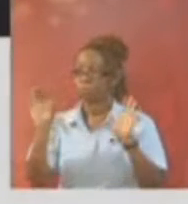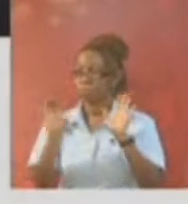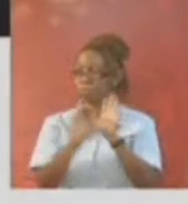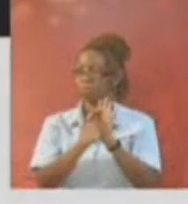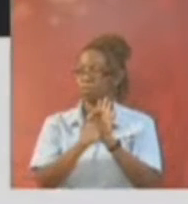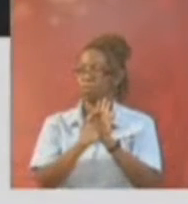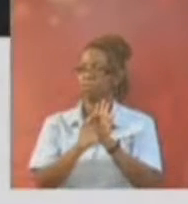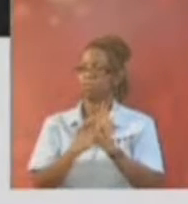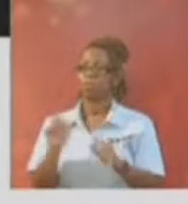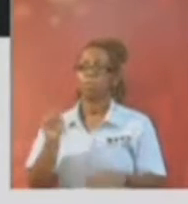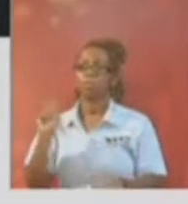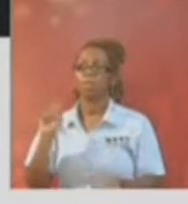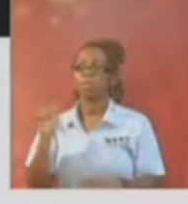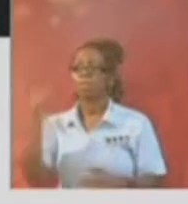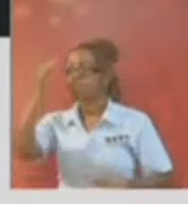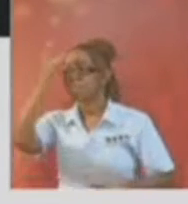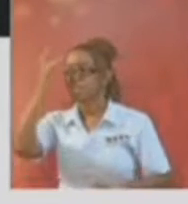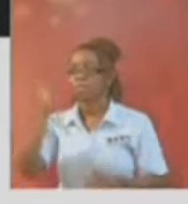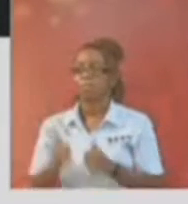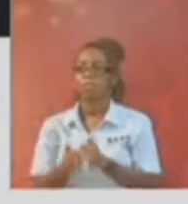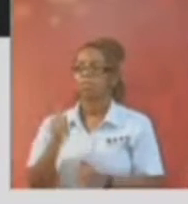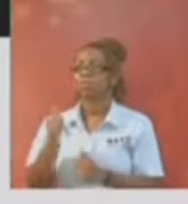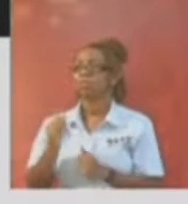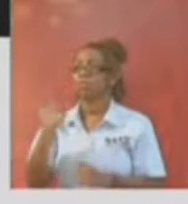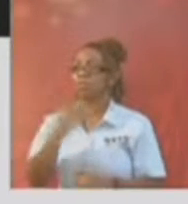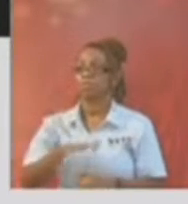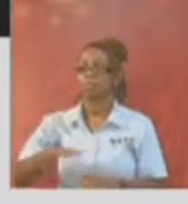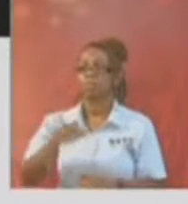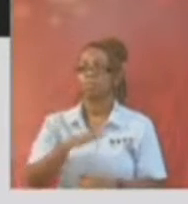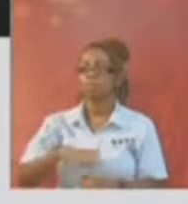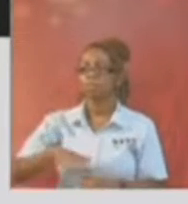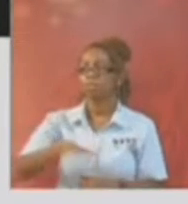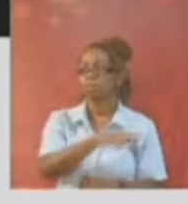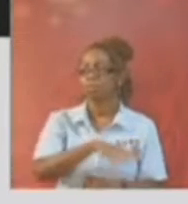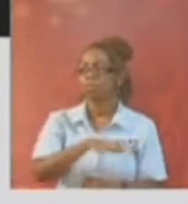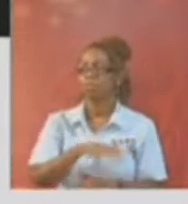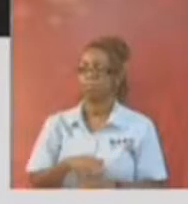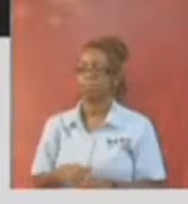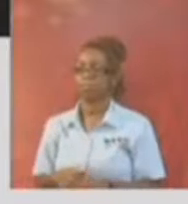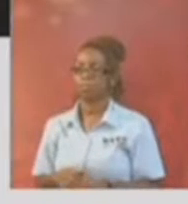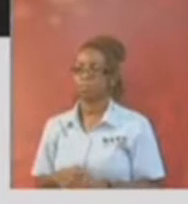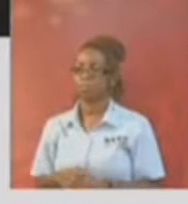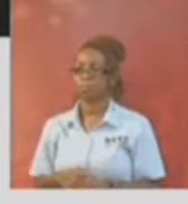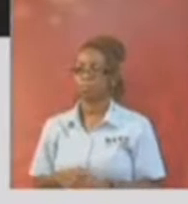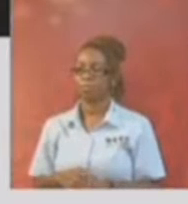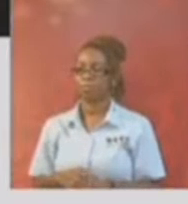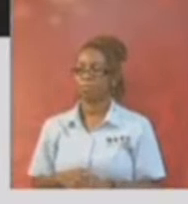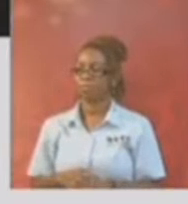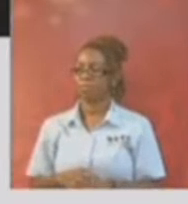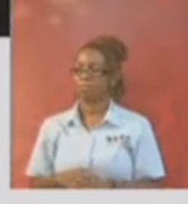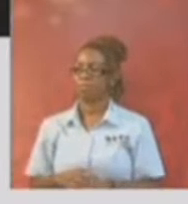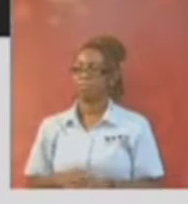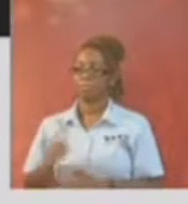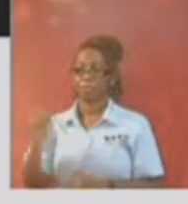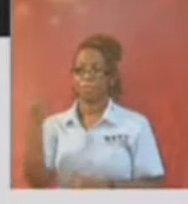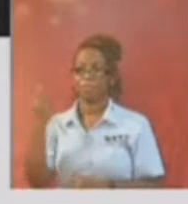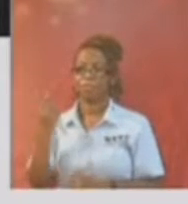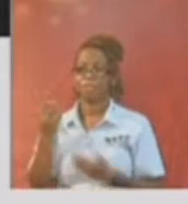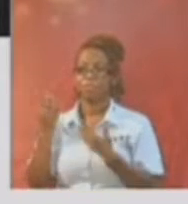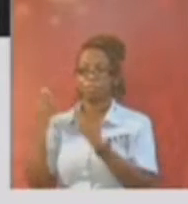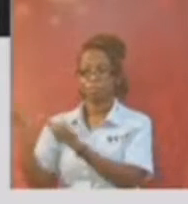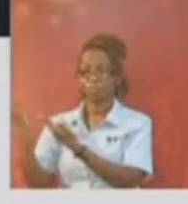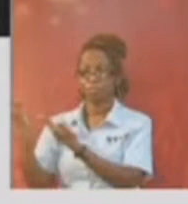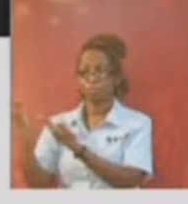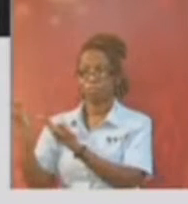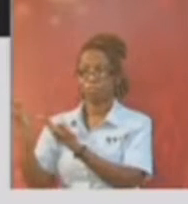epidemiologic update for December 13th is as follows. Next slide. Looking first at the epidemic curve, which shows the